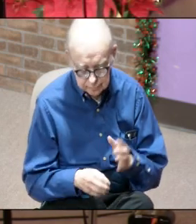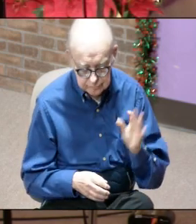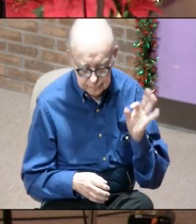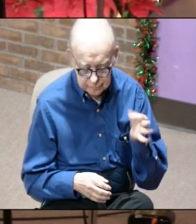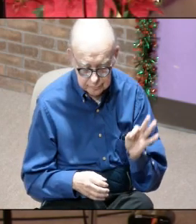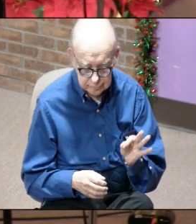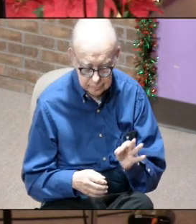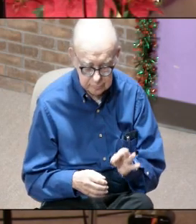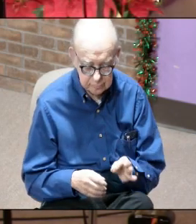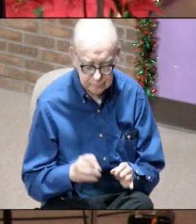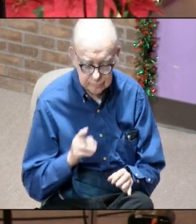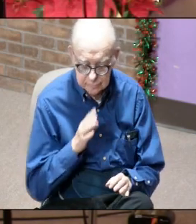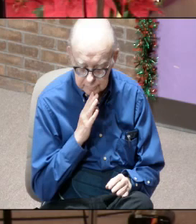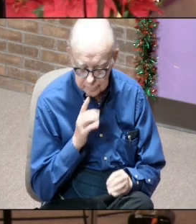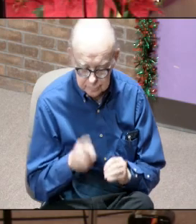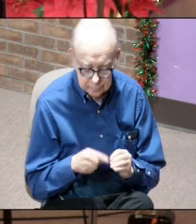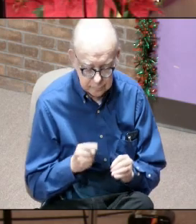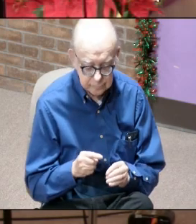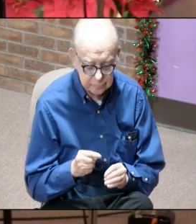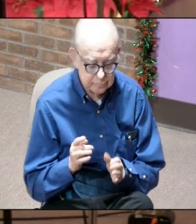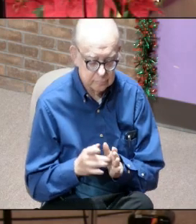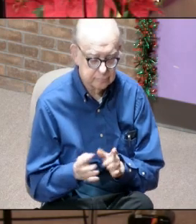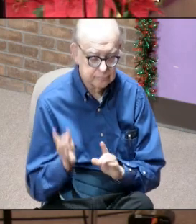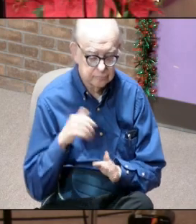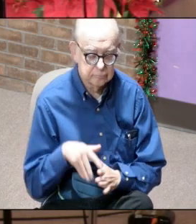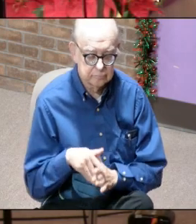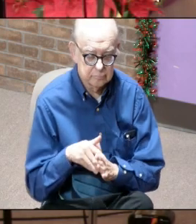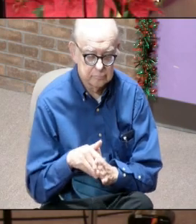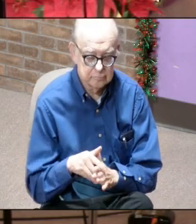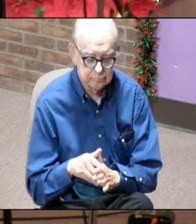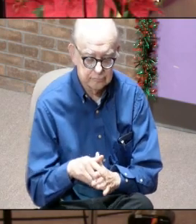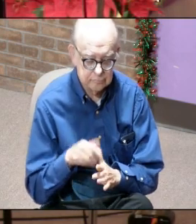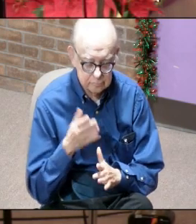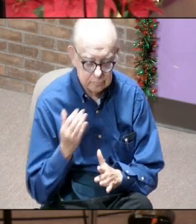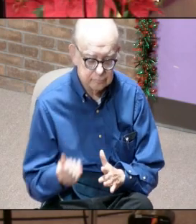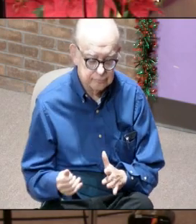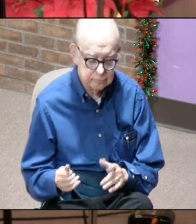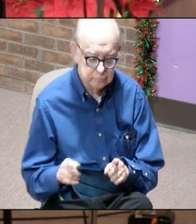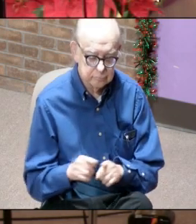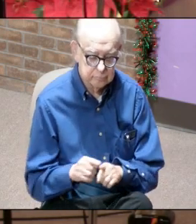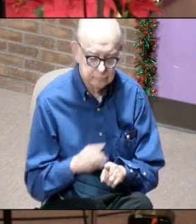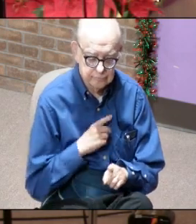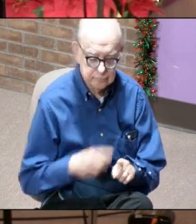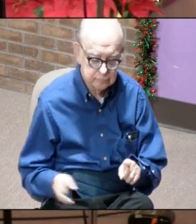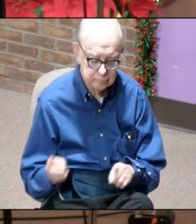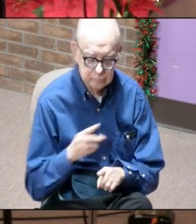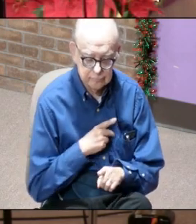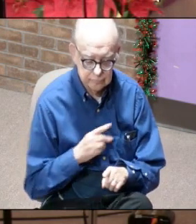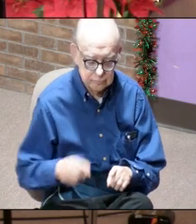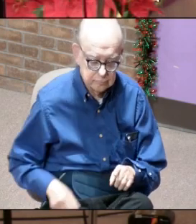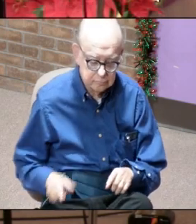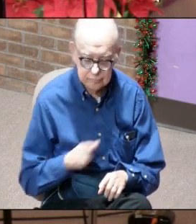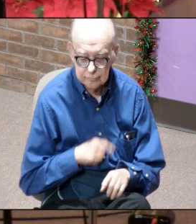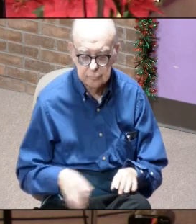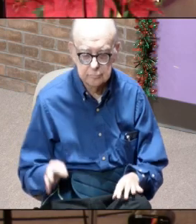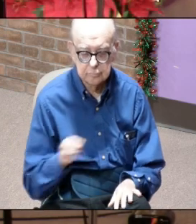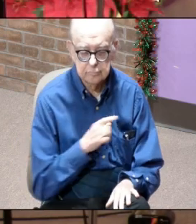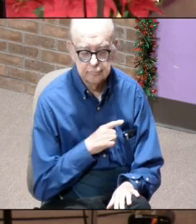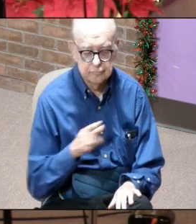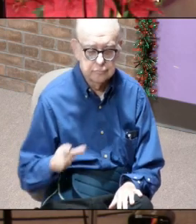19, when it talks about him coming on the horse, it talks about him becoming as the King of Kings and the Lord of